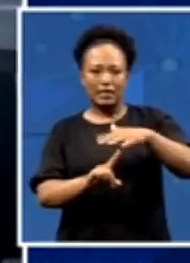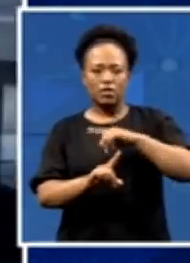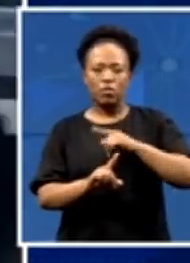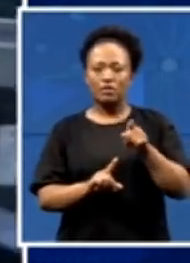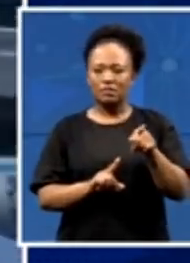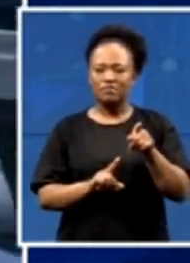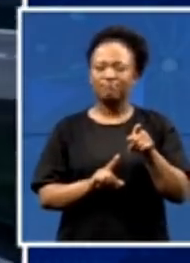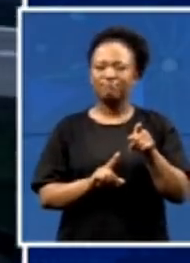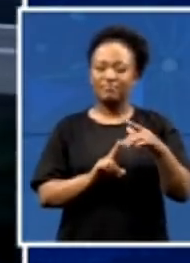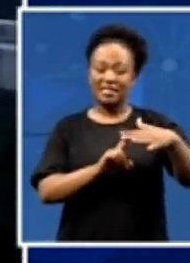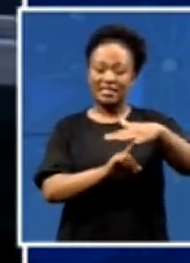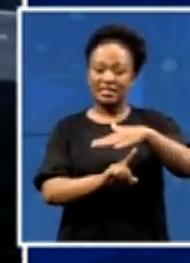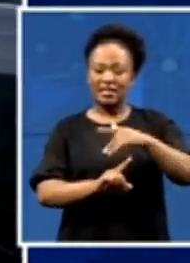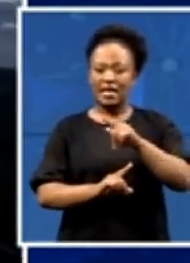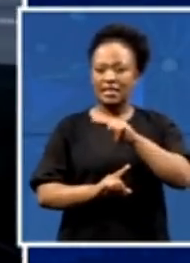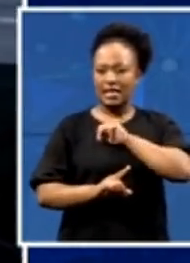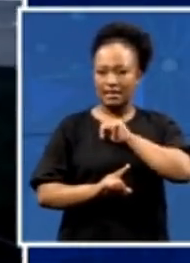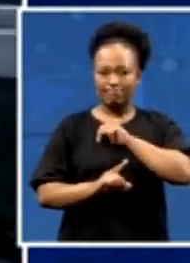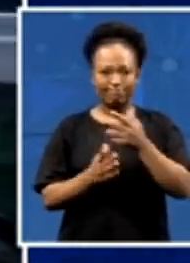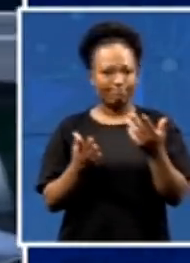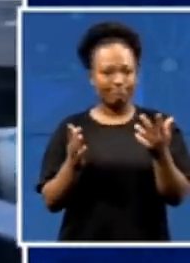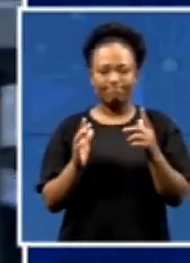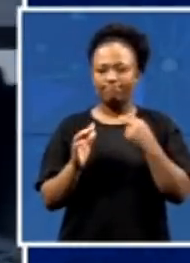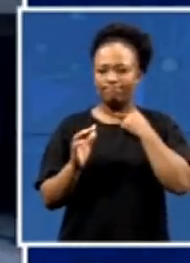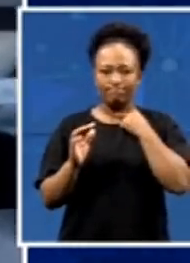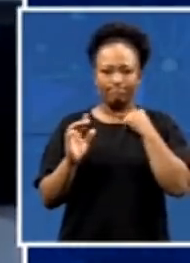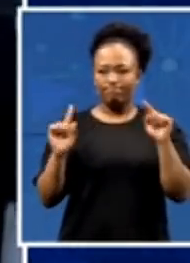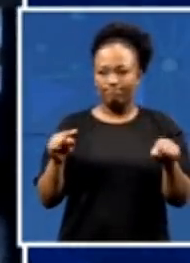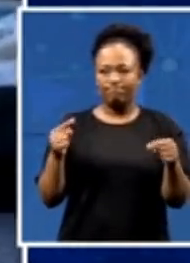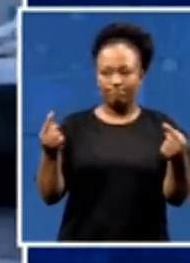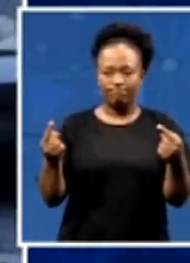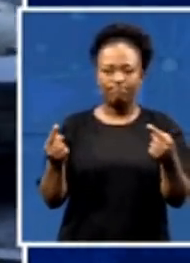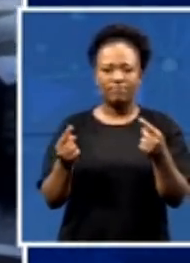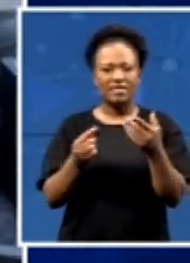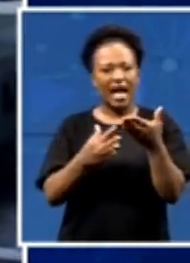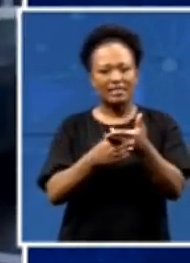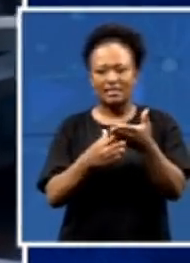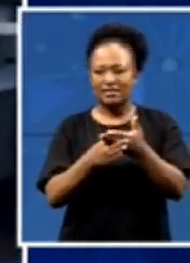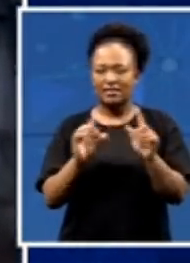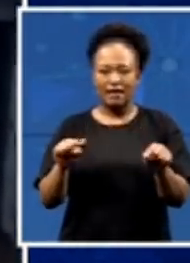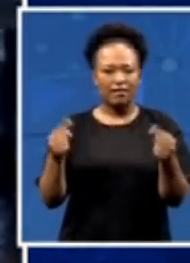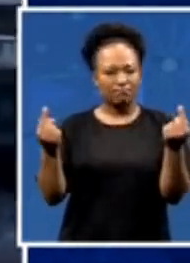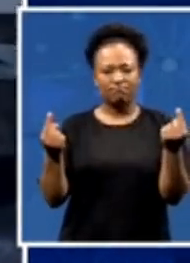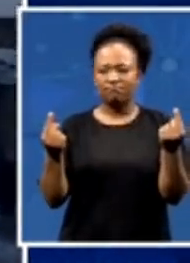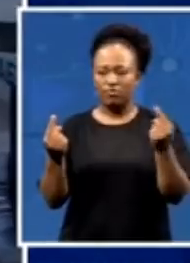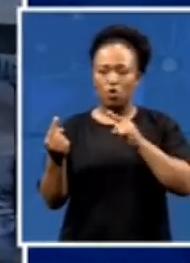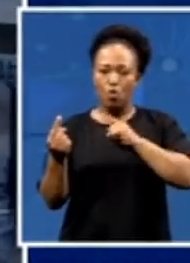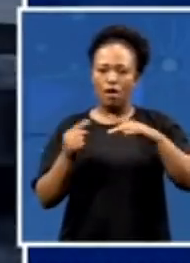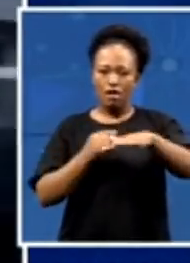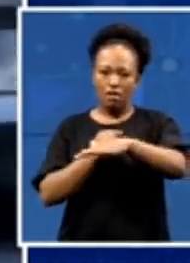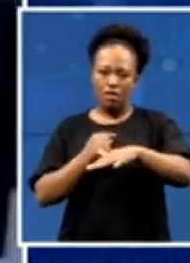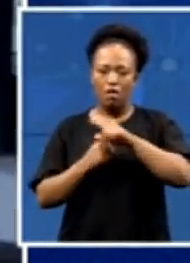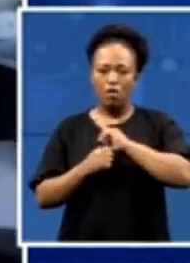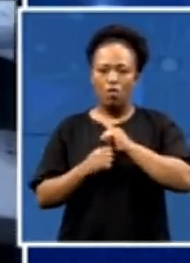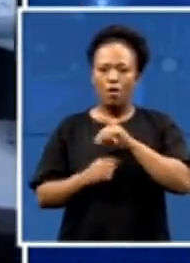KwaZulu-Natal are not able to even access that disaster management area, of which the mayor of eThekwini, Mr.